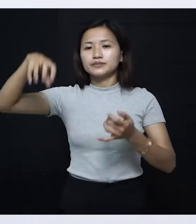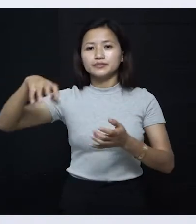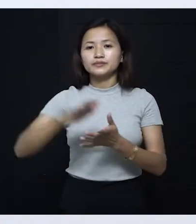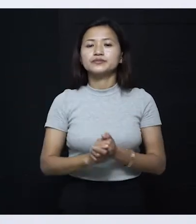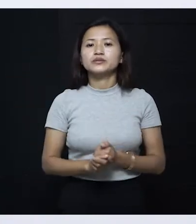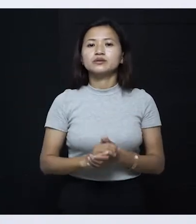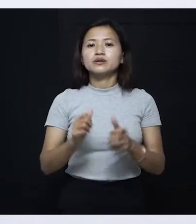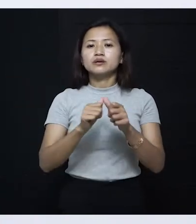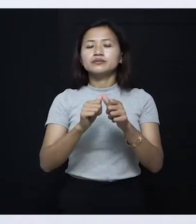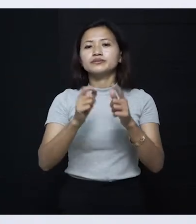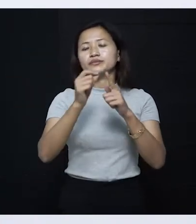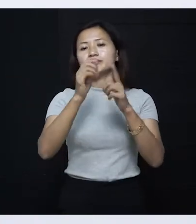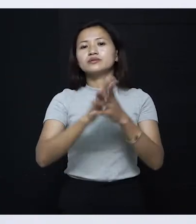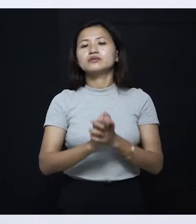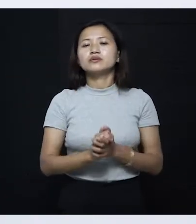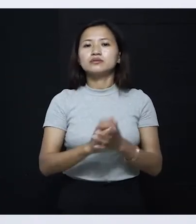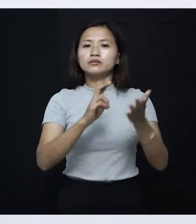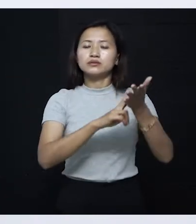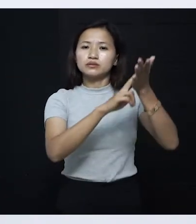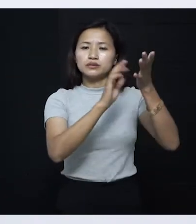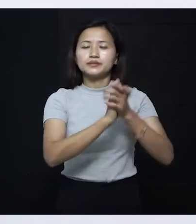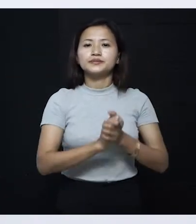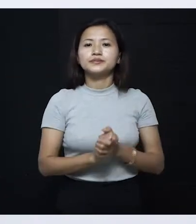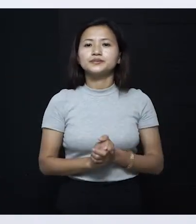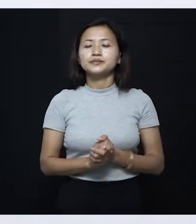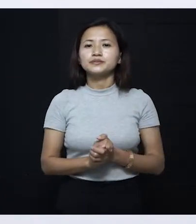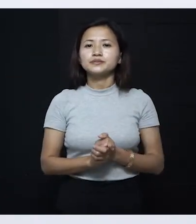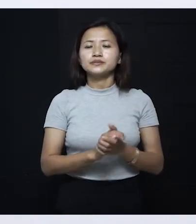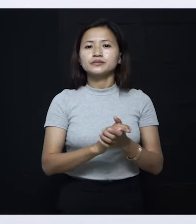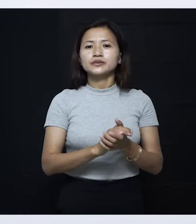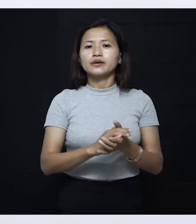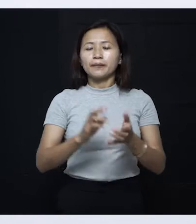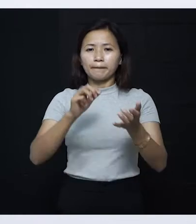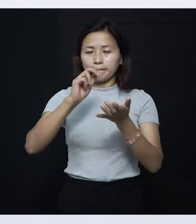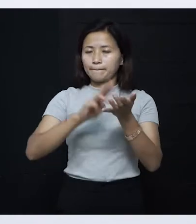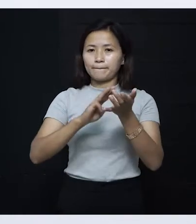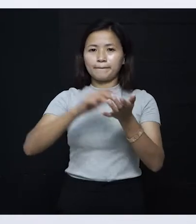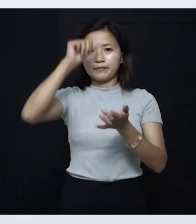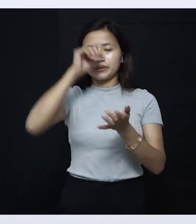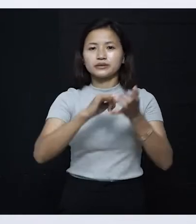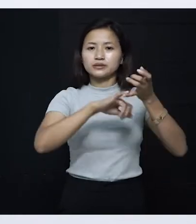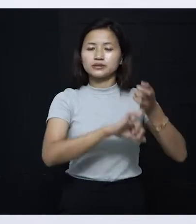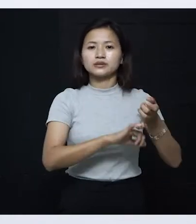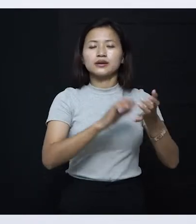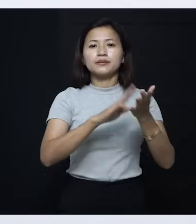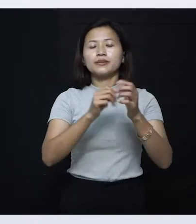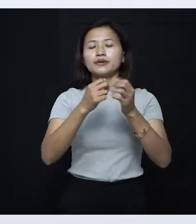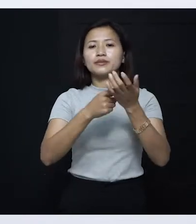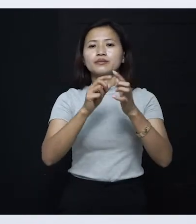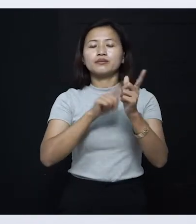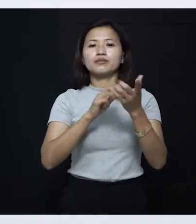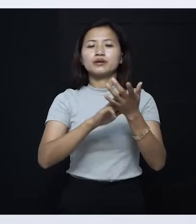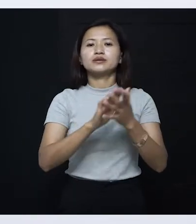we have Arunachal Pradesh on the north, okay. Then Manipur in the south, Myanmar in the east